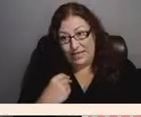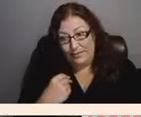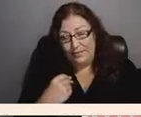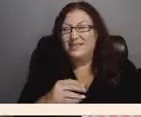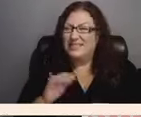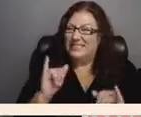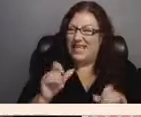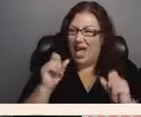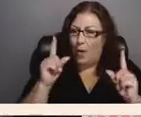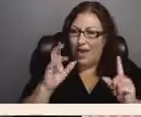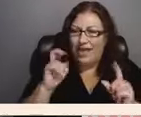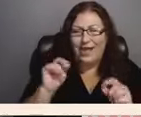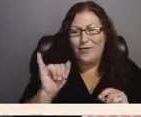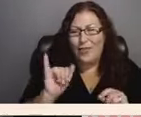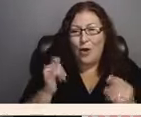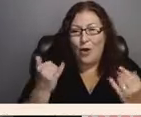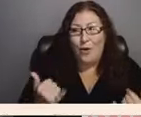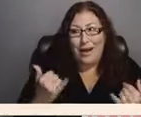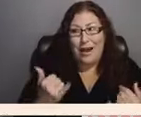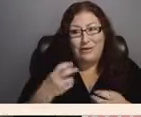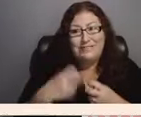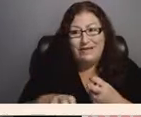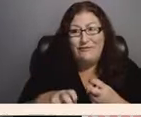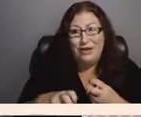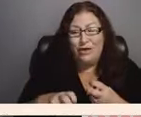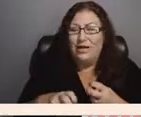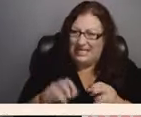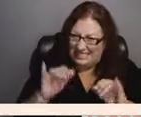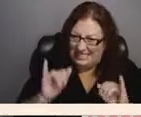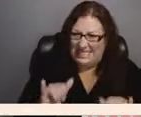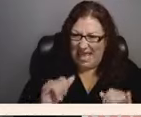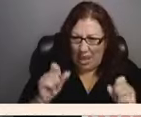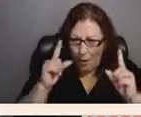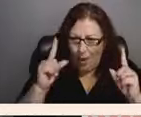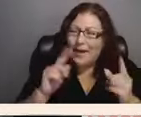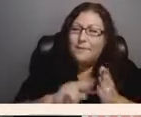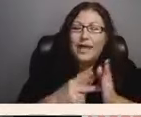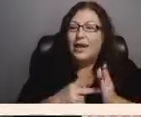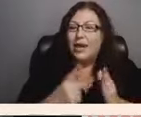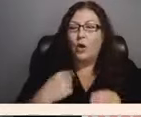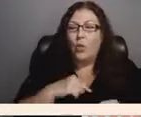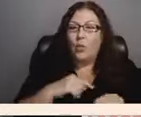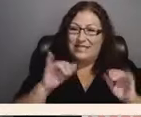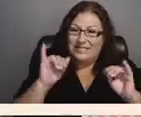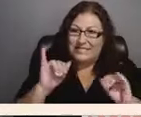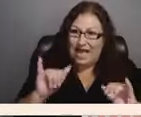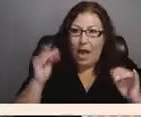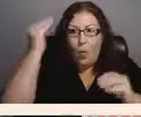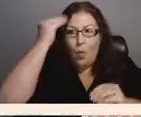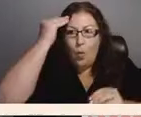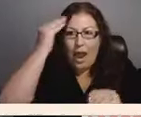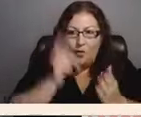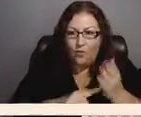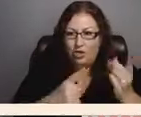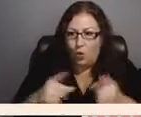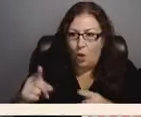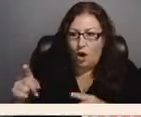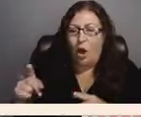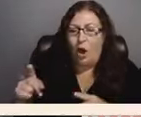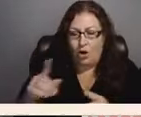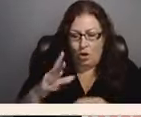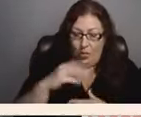this time is difficult. We stay awake, meaning we stay aware of what is going on within